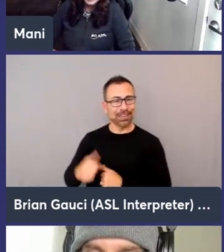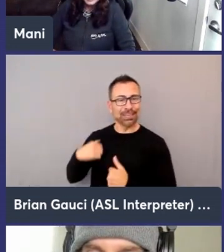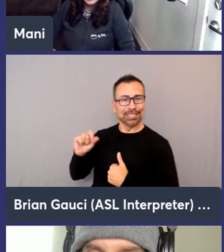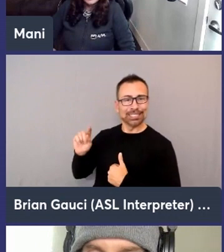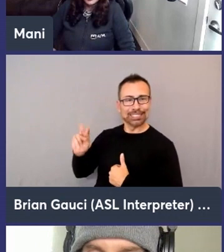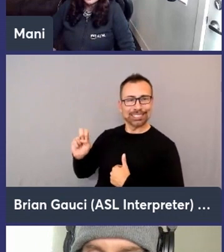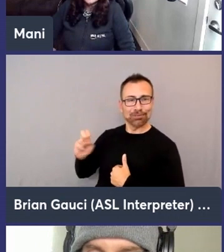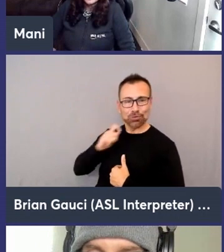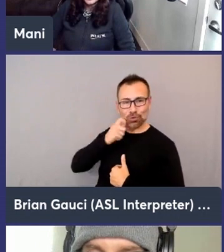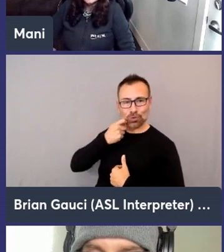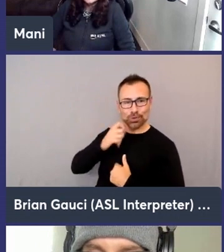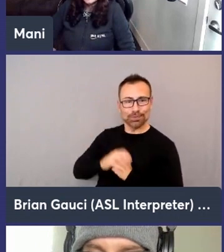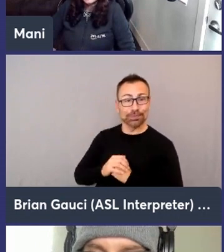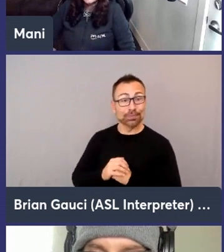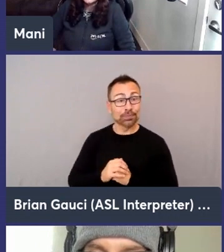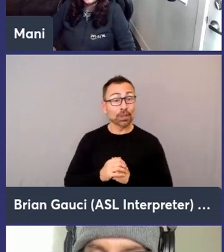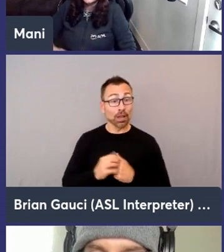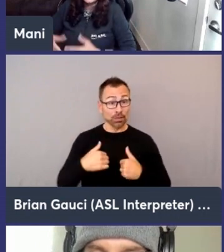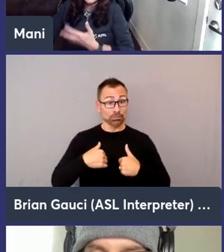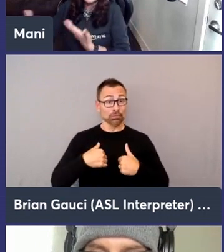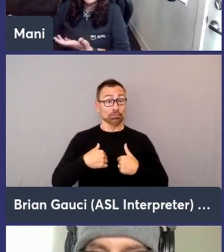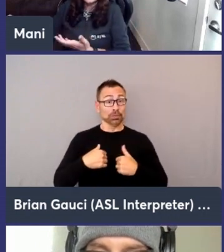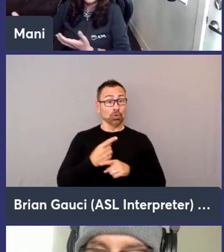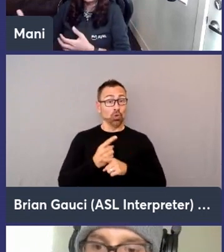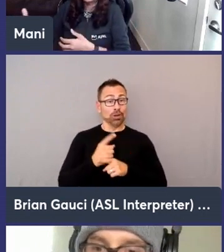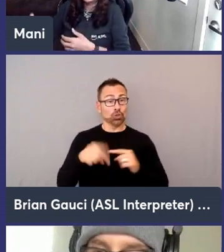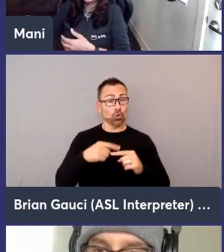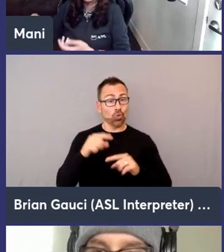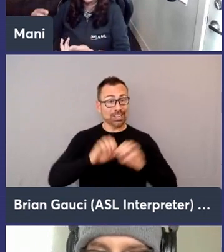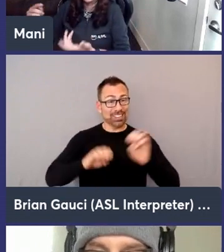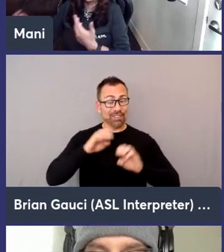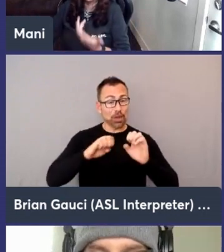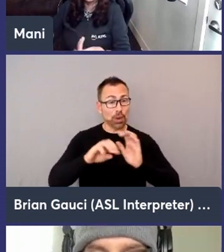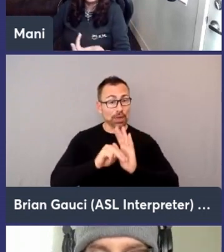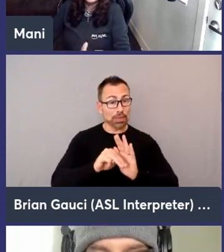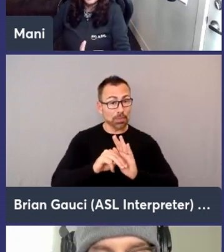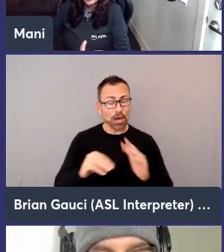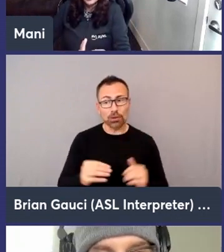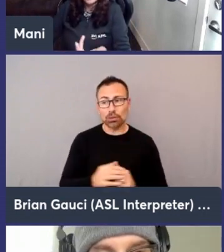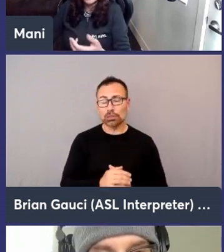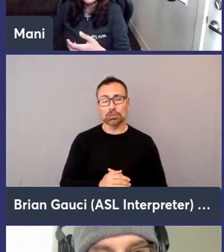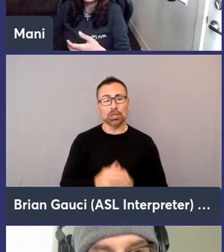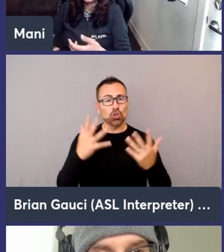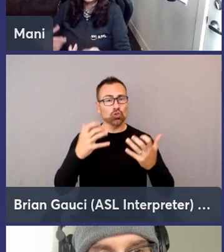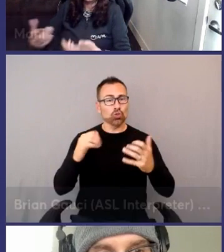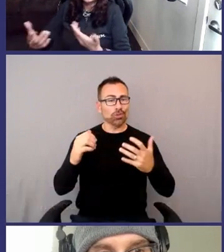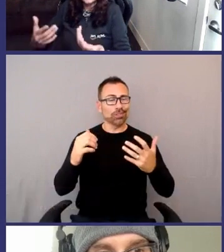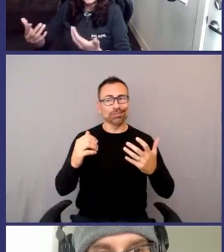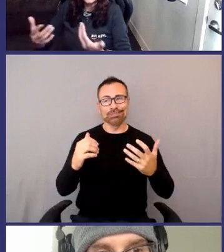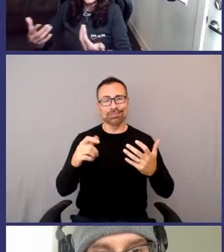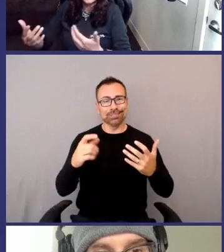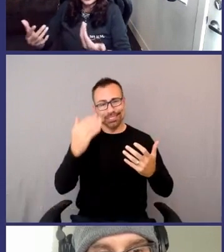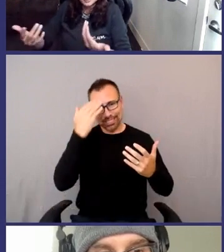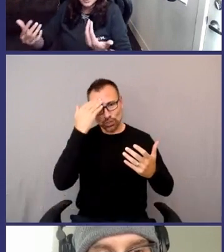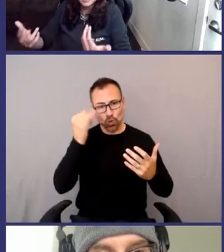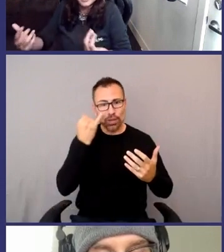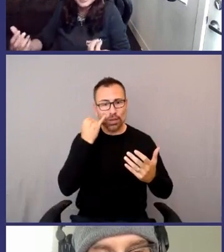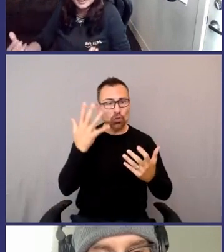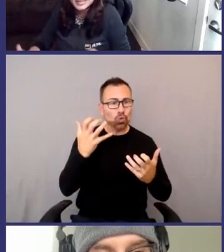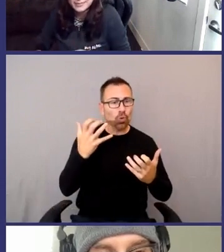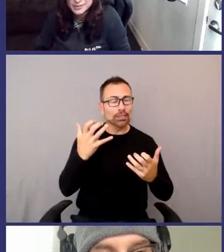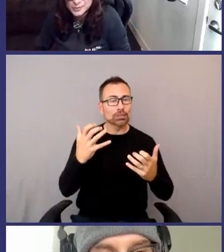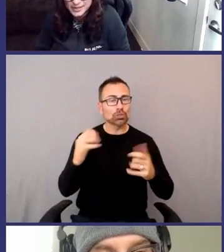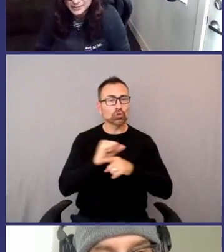Yeah, and also for like sometimes when you evaluate the model and do you want to retrain or not. So those also are